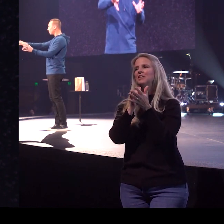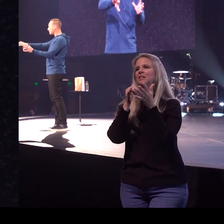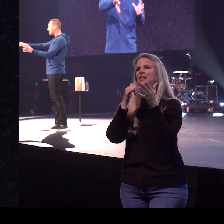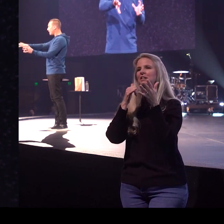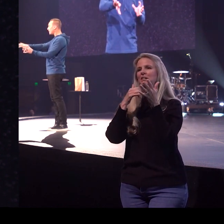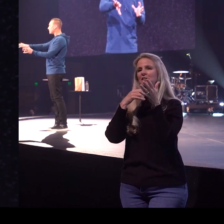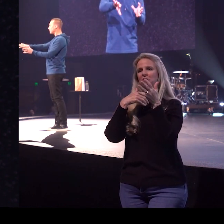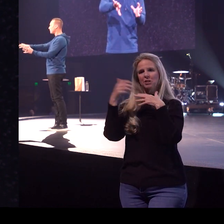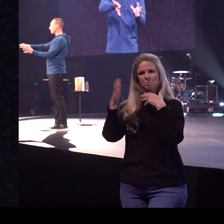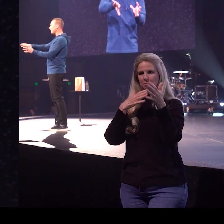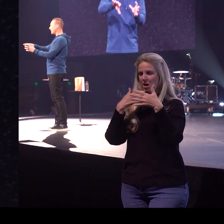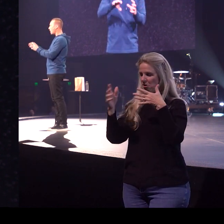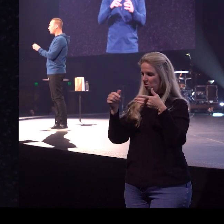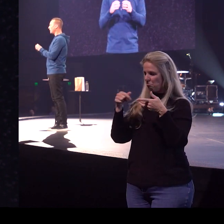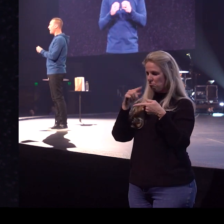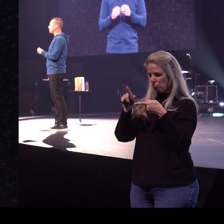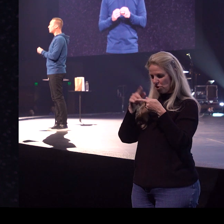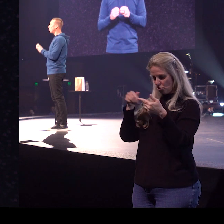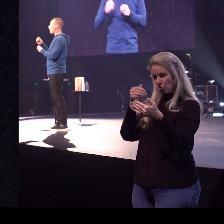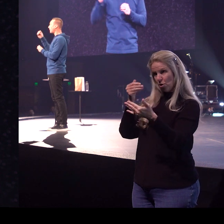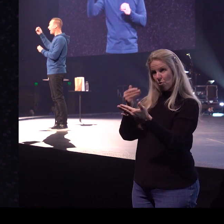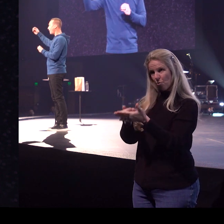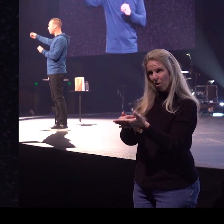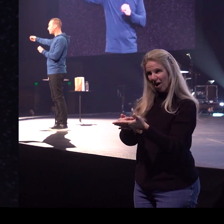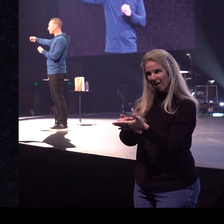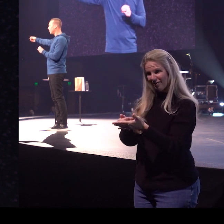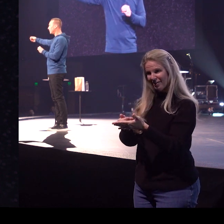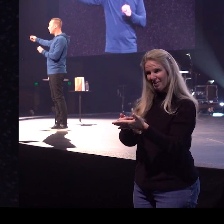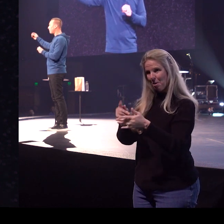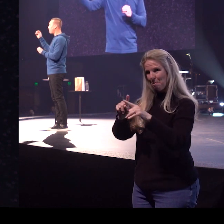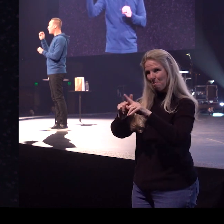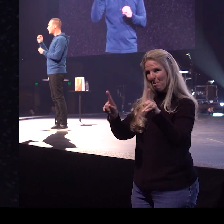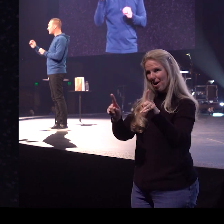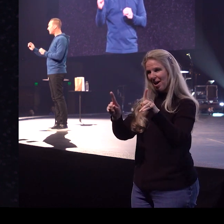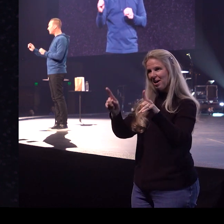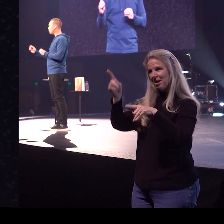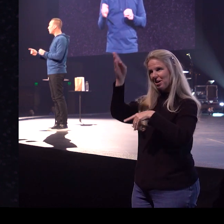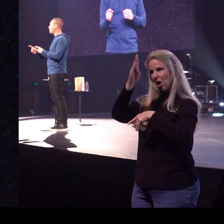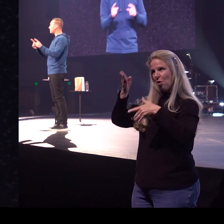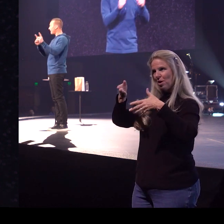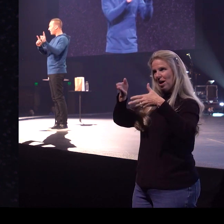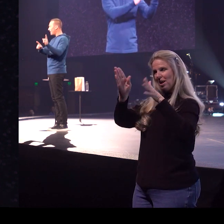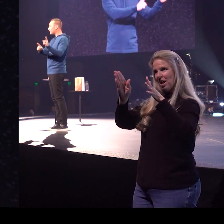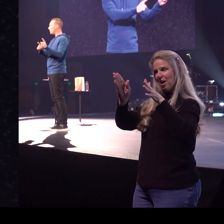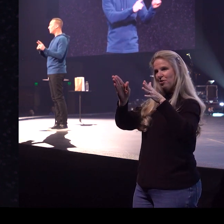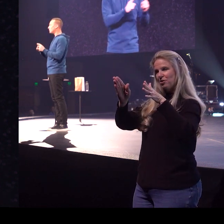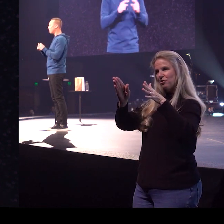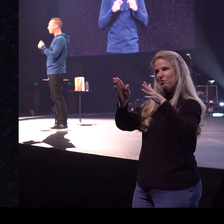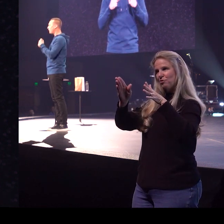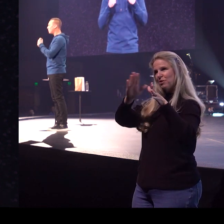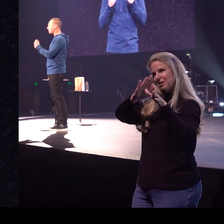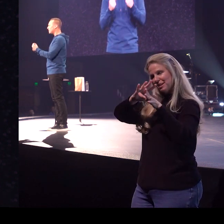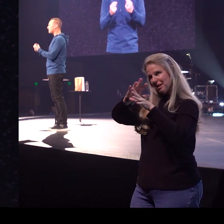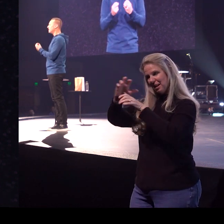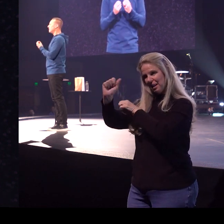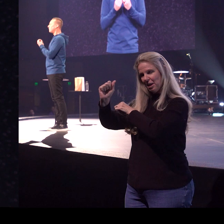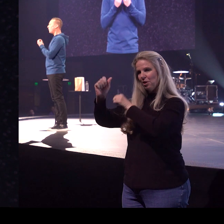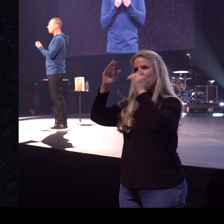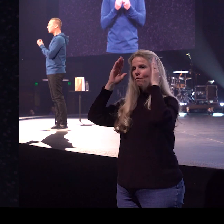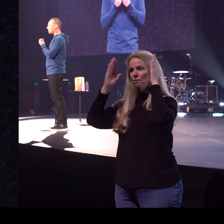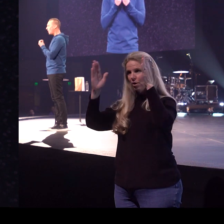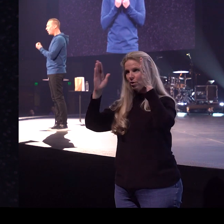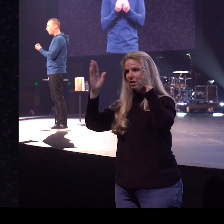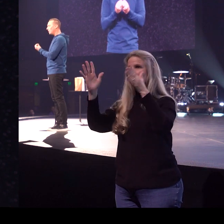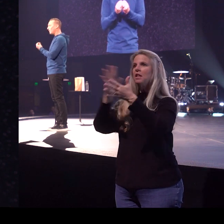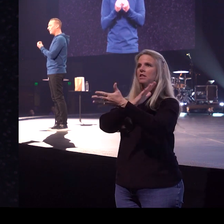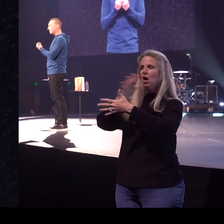walked in with today, that God would allow you to walk out focusing, doing what we sing in that song, to